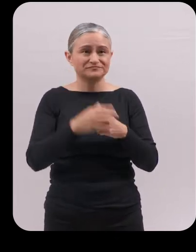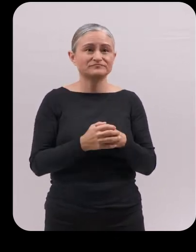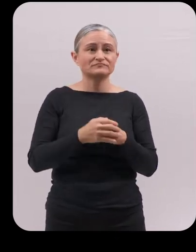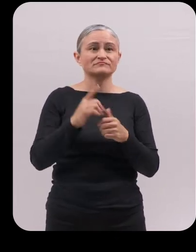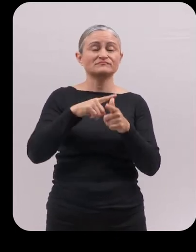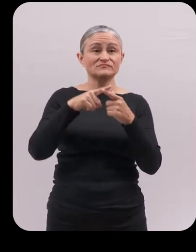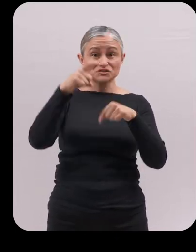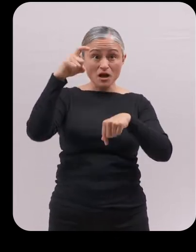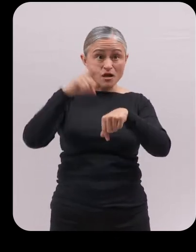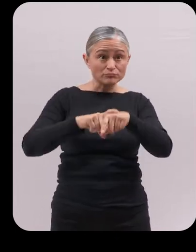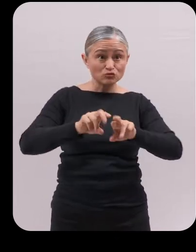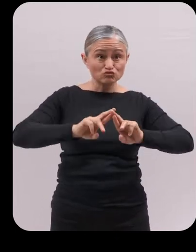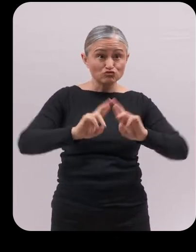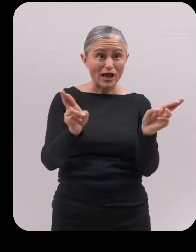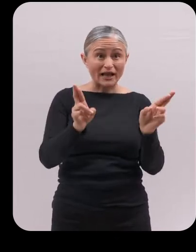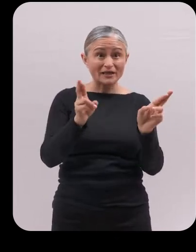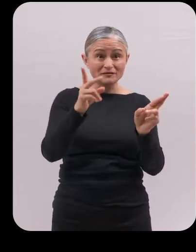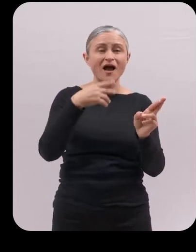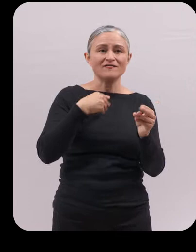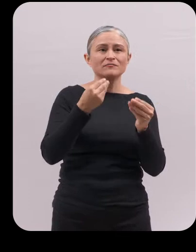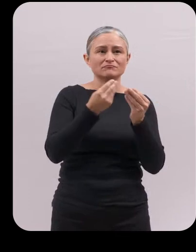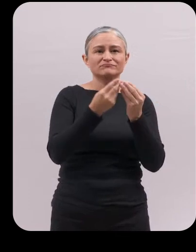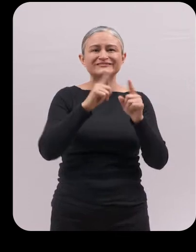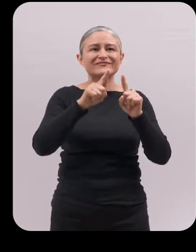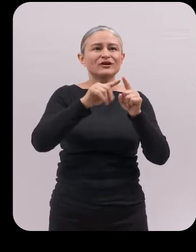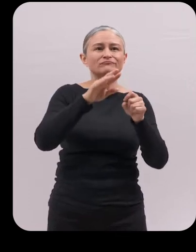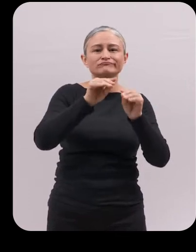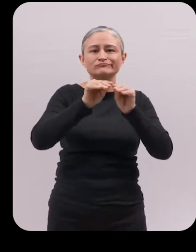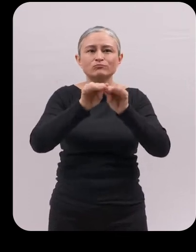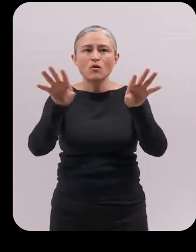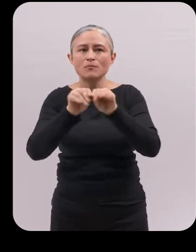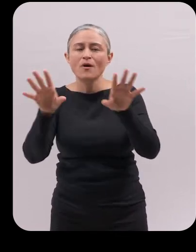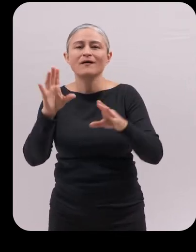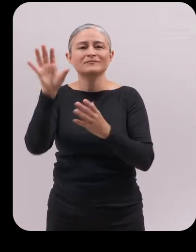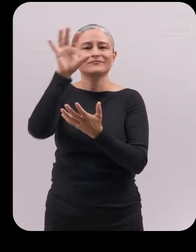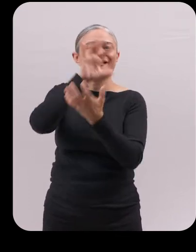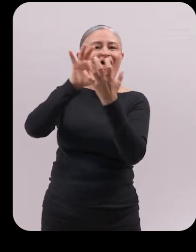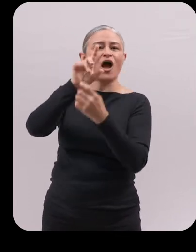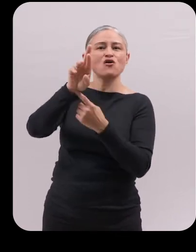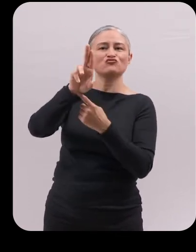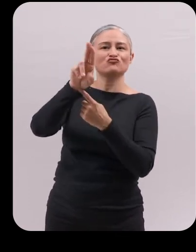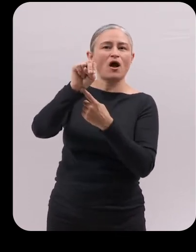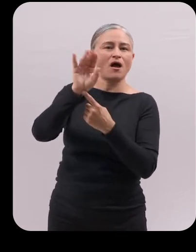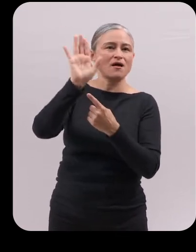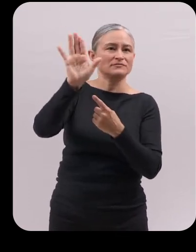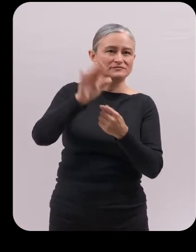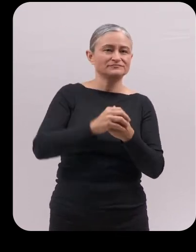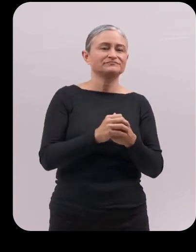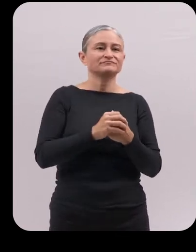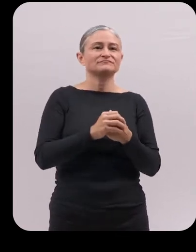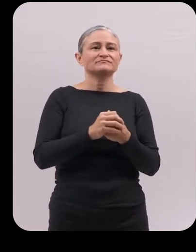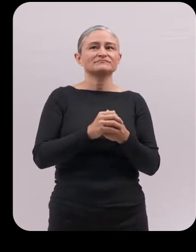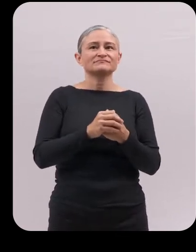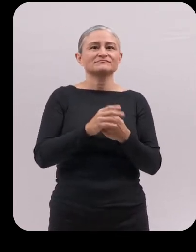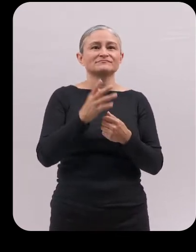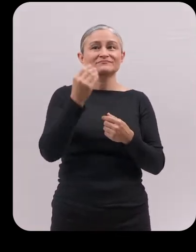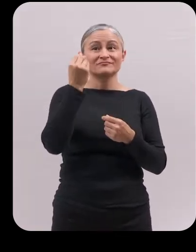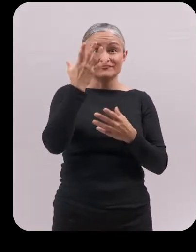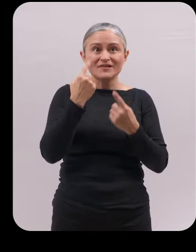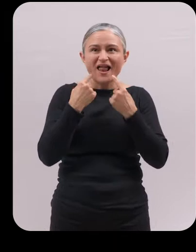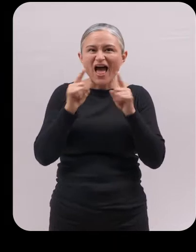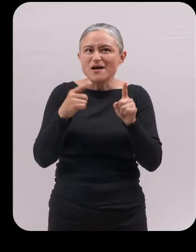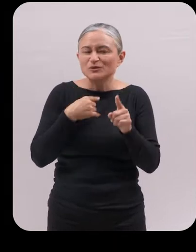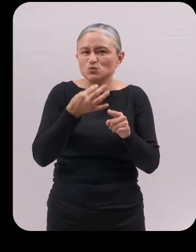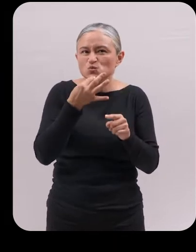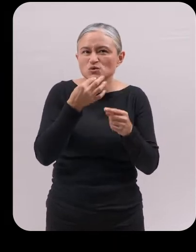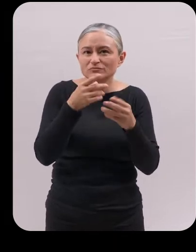you are ready, enable multi-region deployment with Cloud Run. And as an early announcement, coming soon to IDX is a